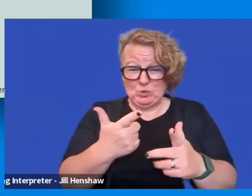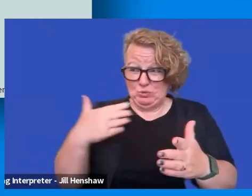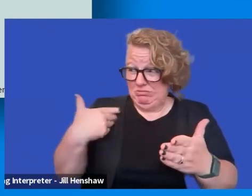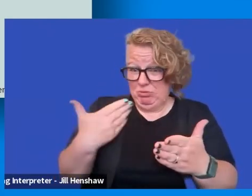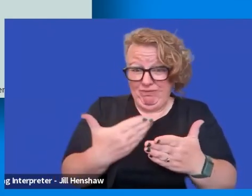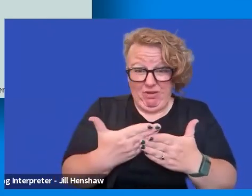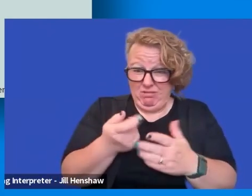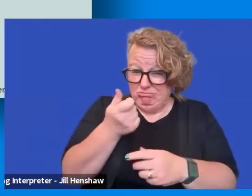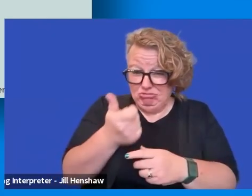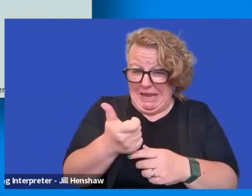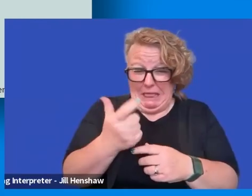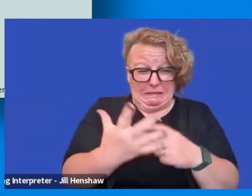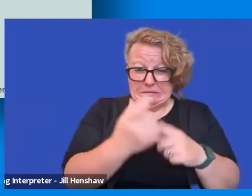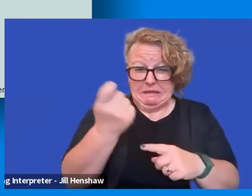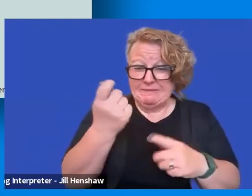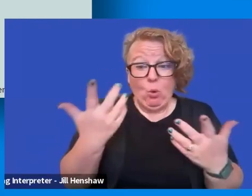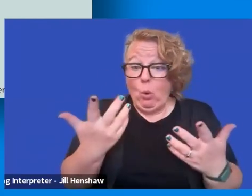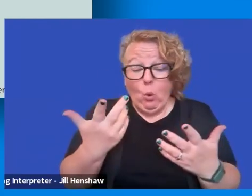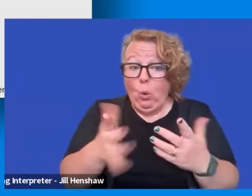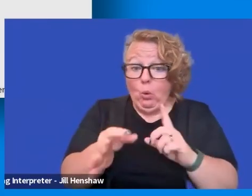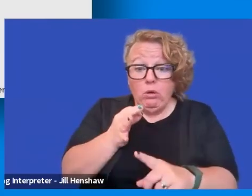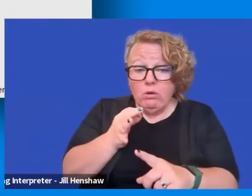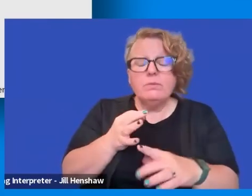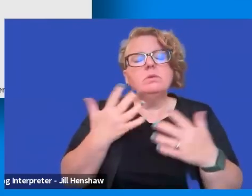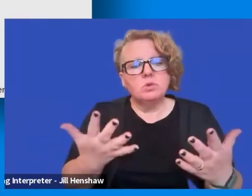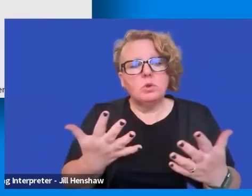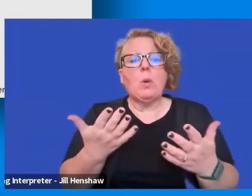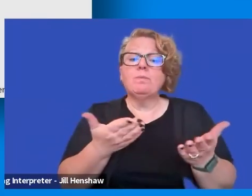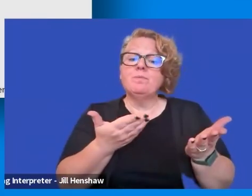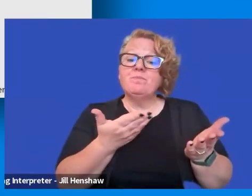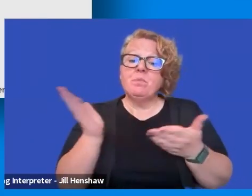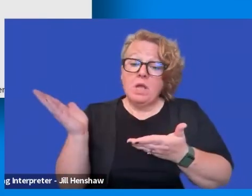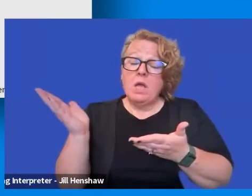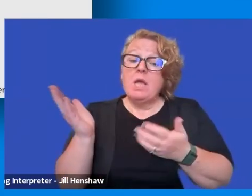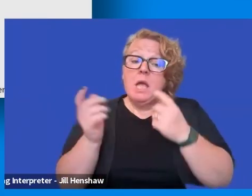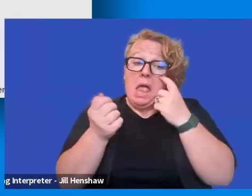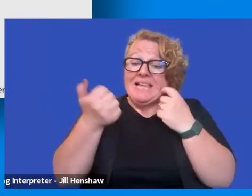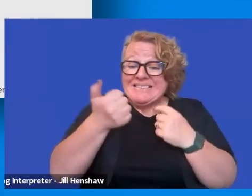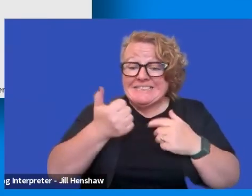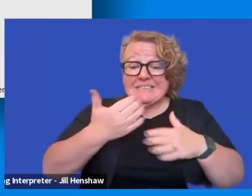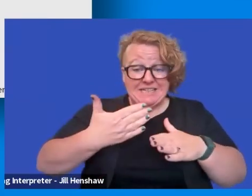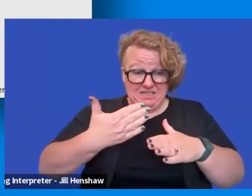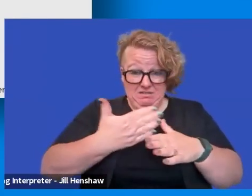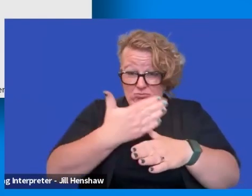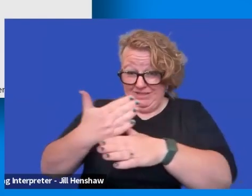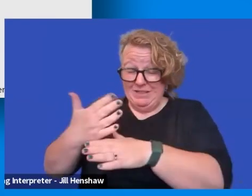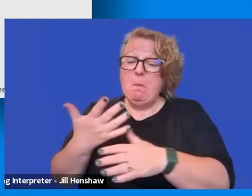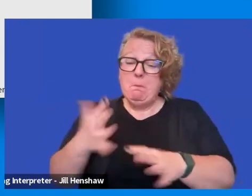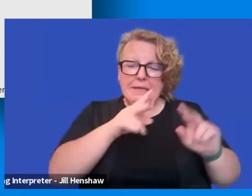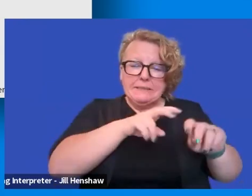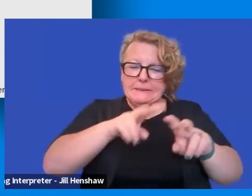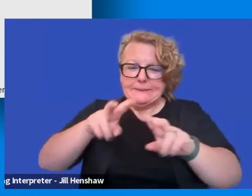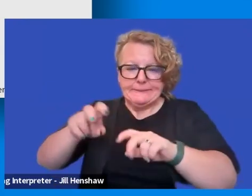said at the beginning that we wouldn't go through all 4 stages and 16 practices, and we have now had a quick look inside the kinds of practices